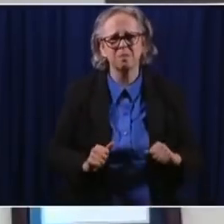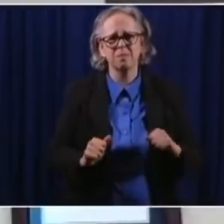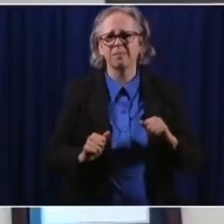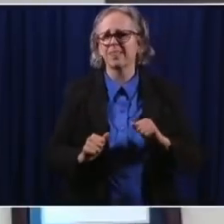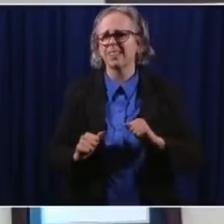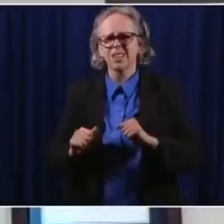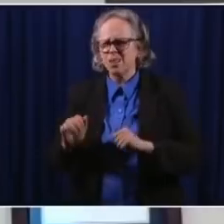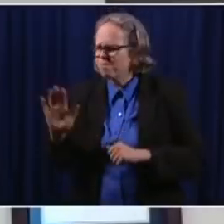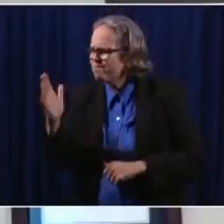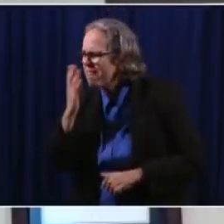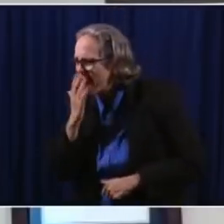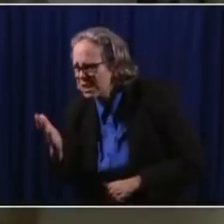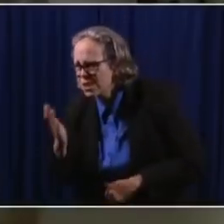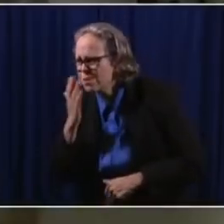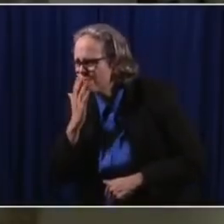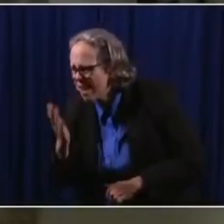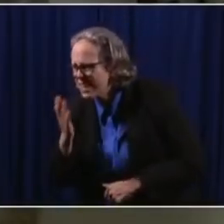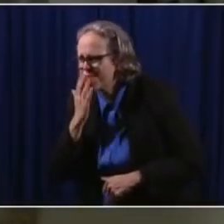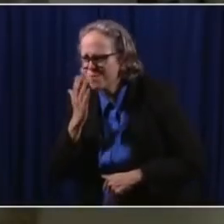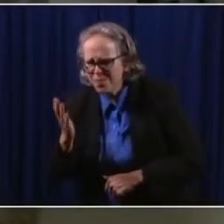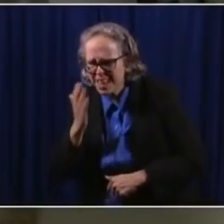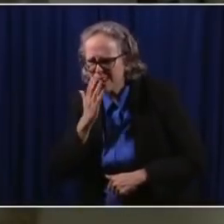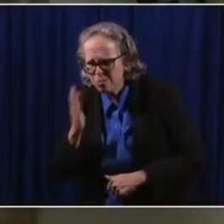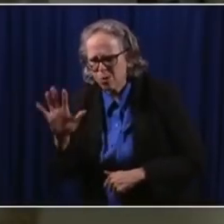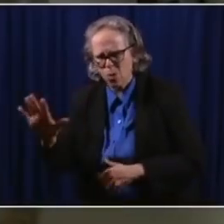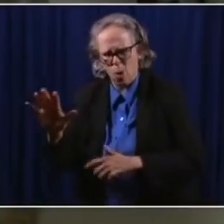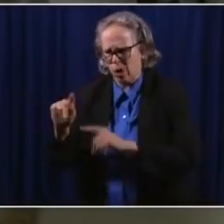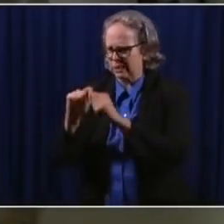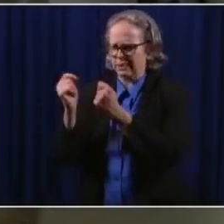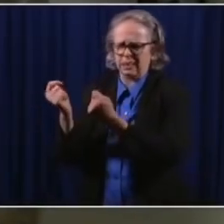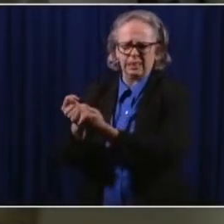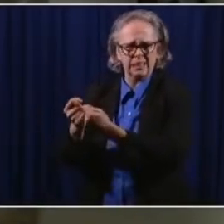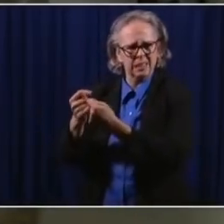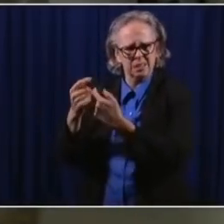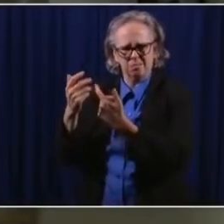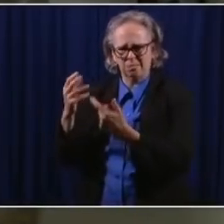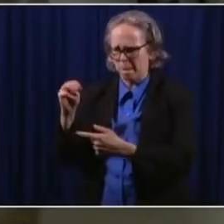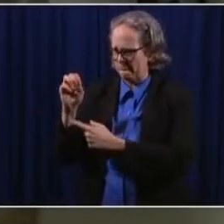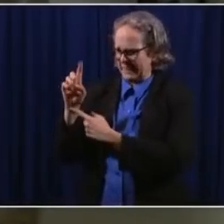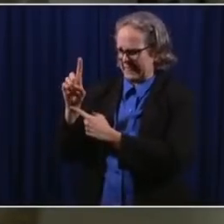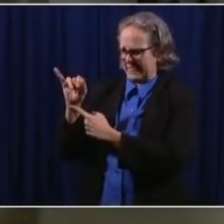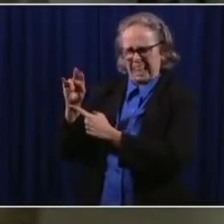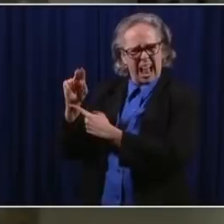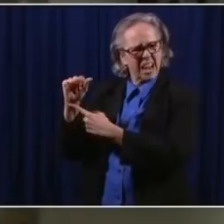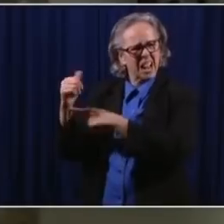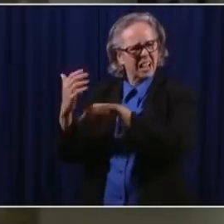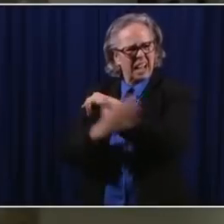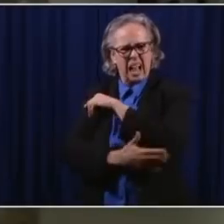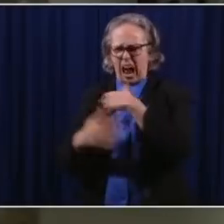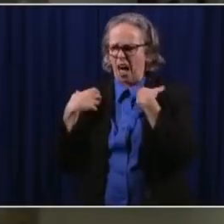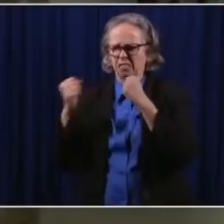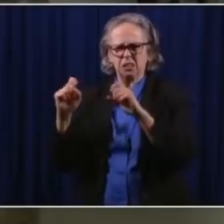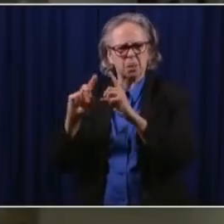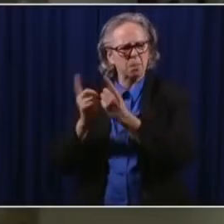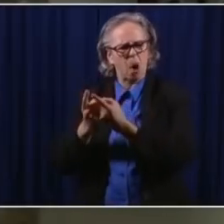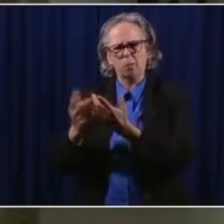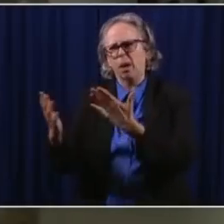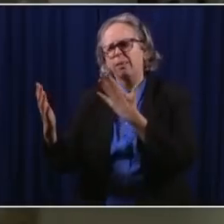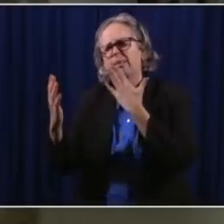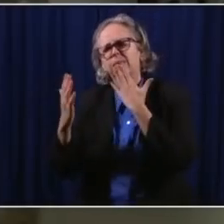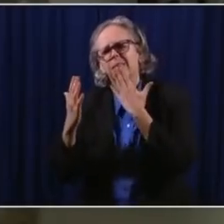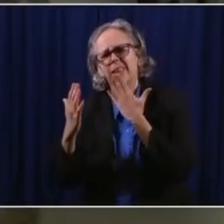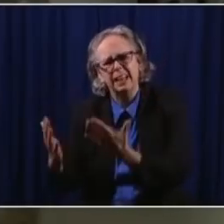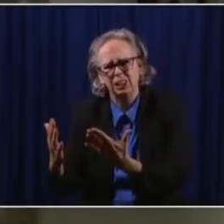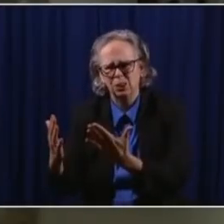you very much. And also thanks to all your team, the Medina Health Department. Thank you. We appreciate what